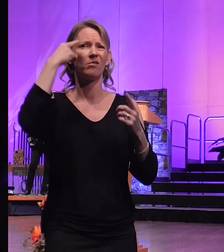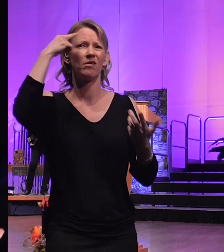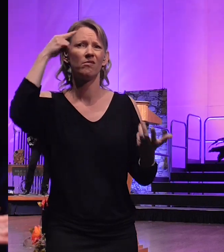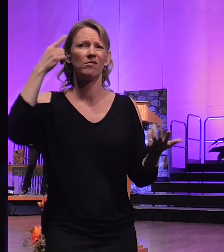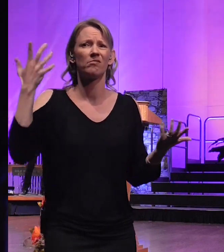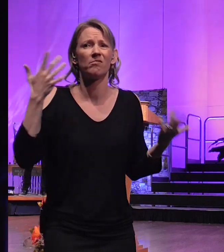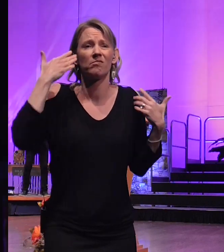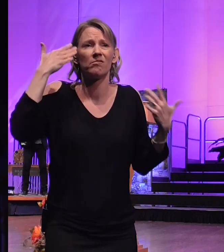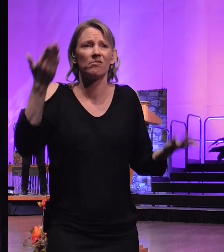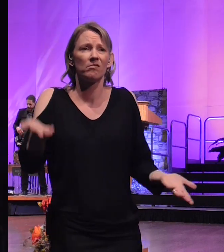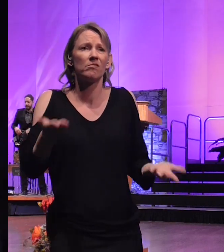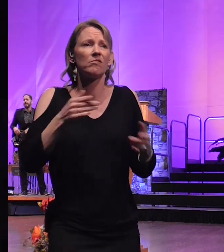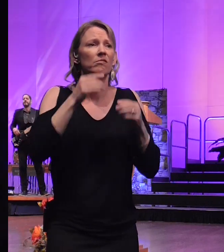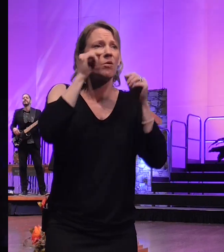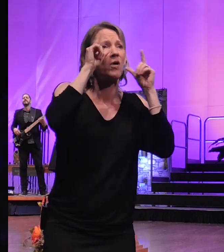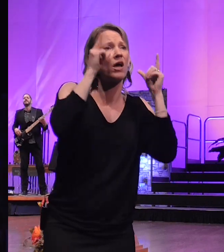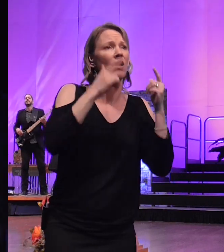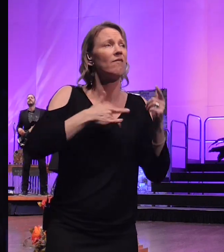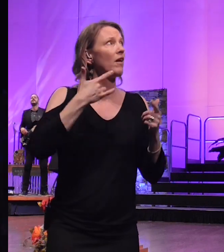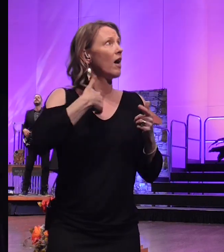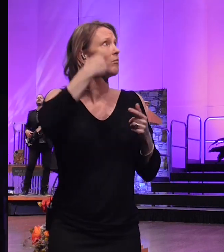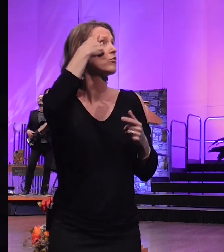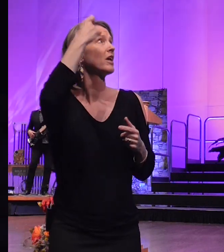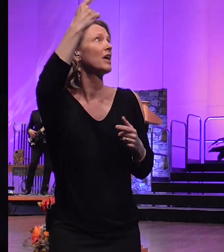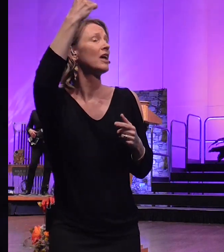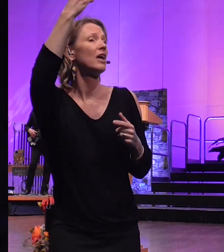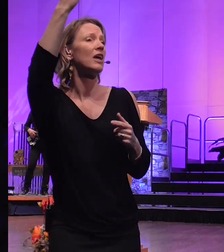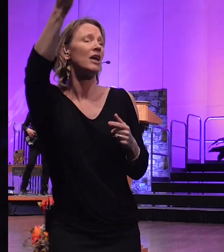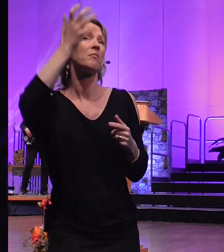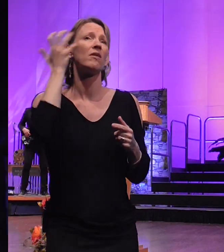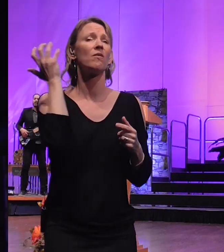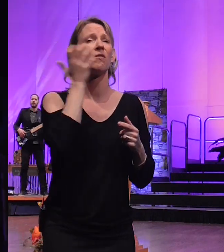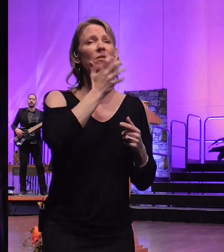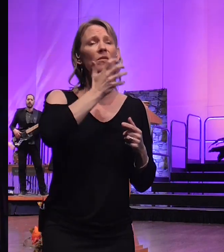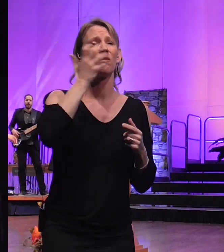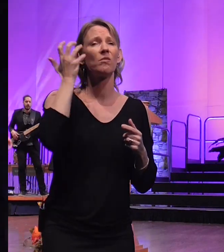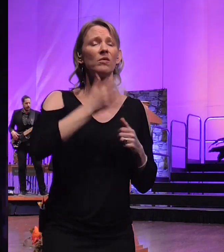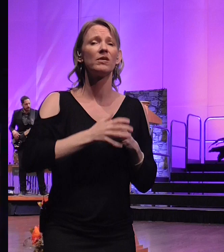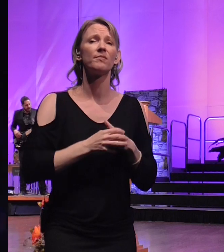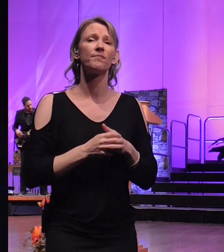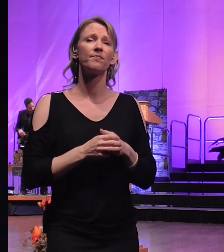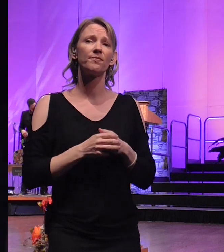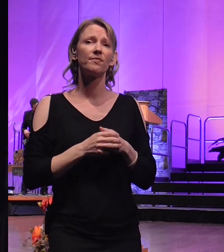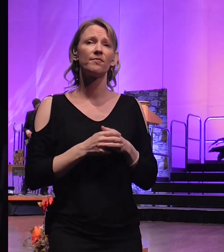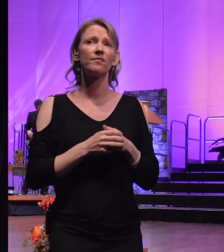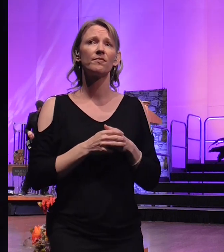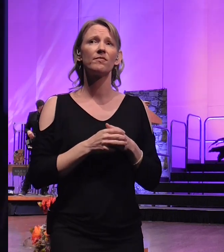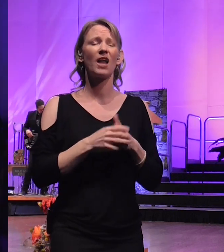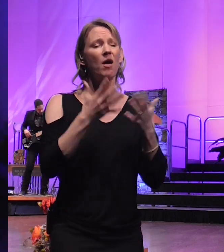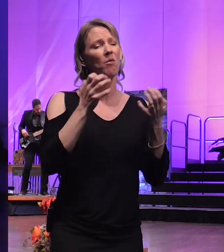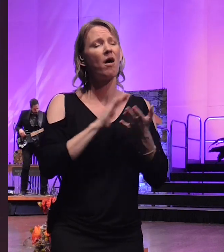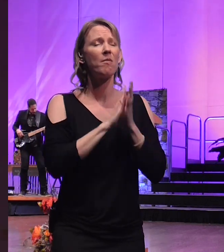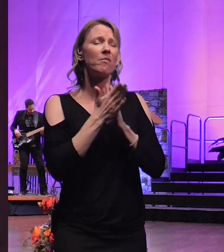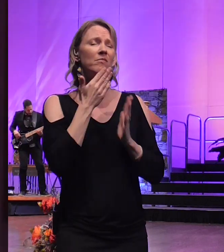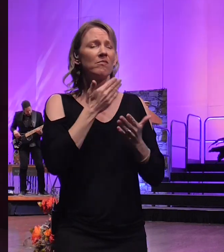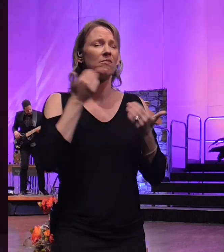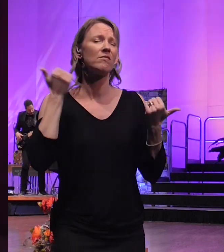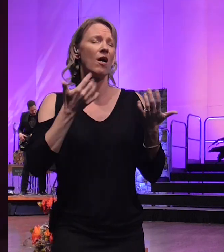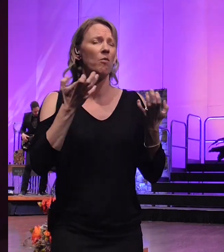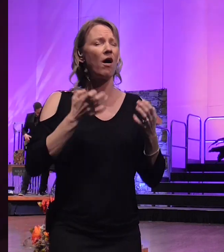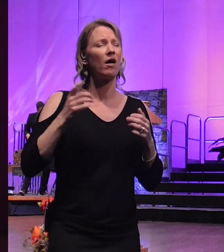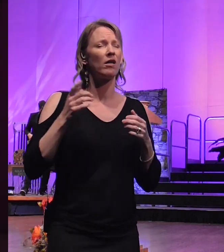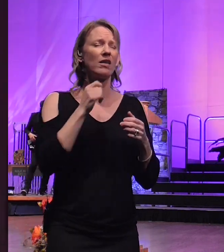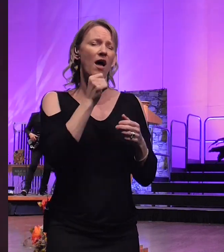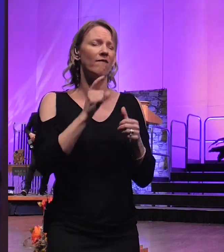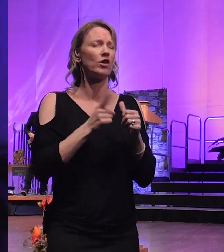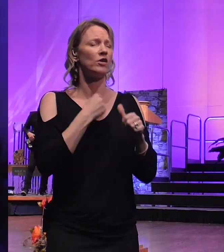the meaning? Wake up, it feels like I'm dreaming. Whoa. Wanna be the greatest, yeah, I wouldn't be